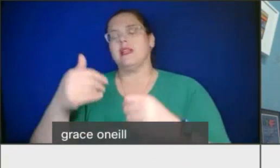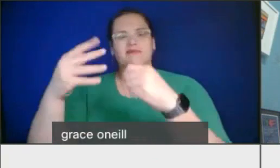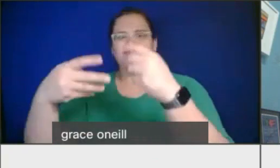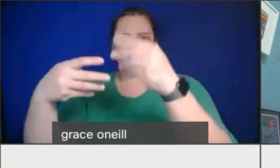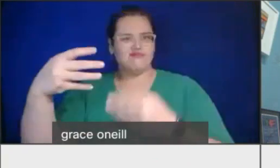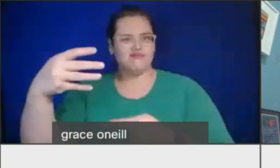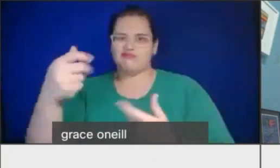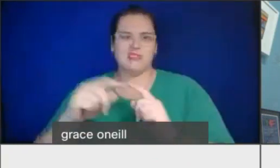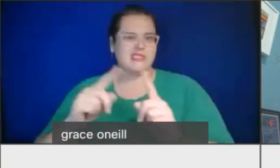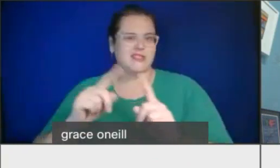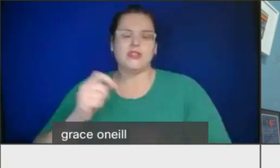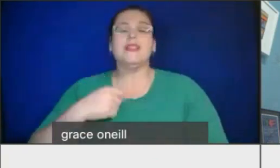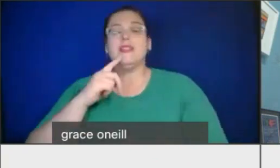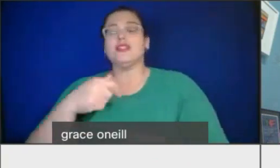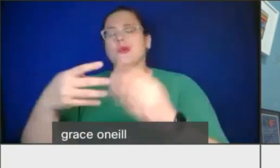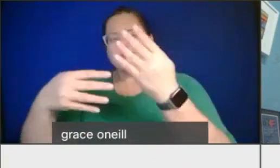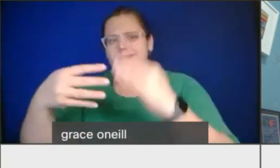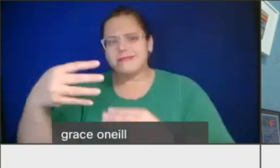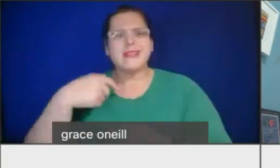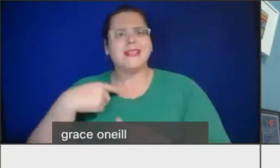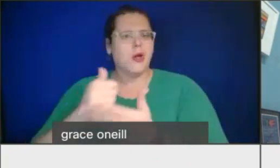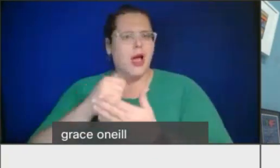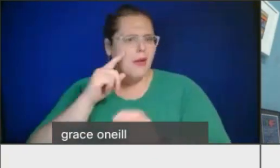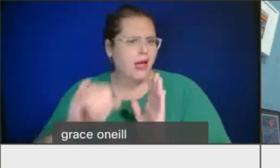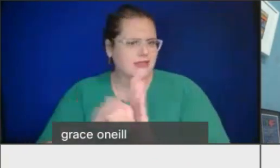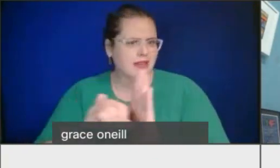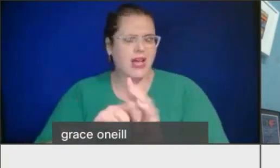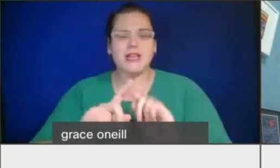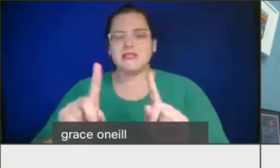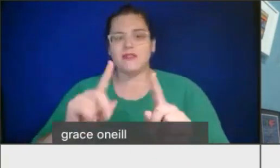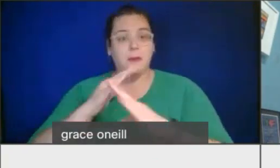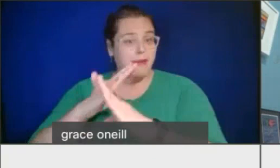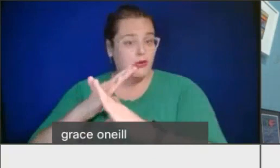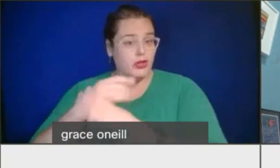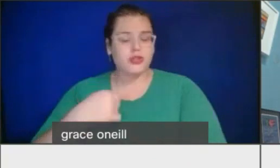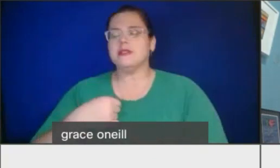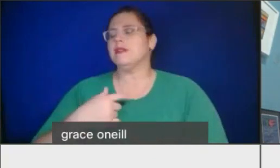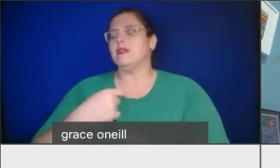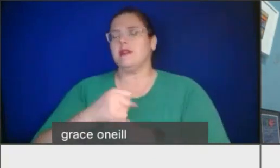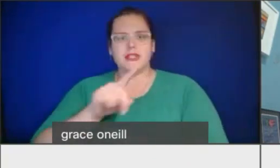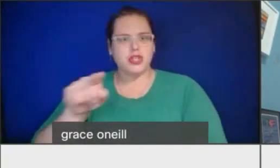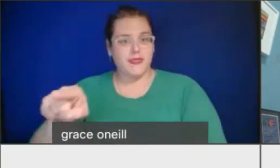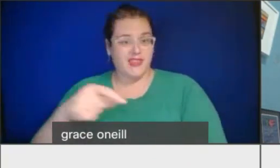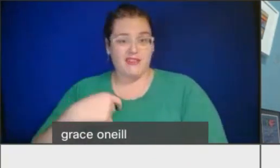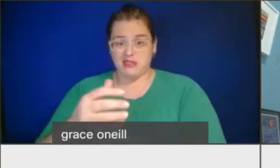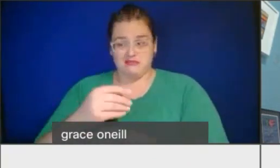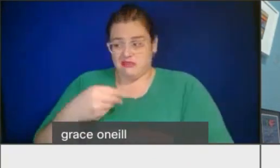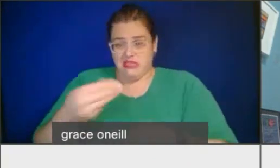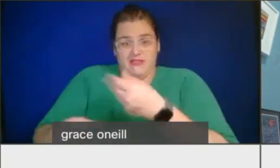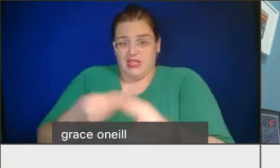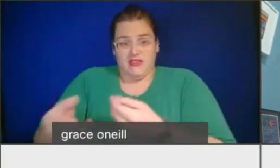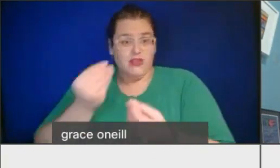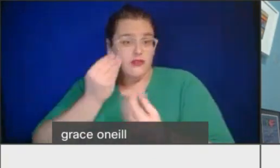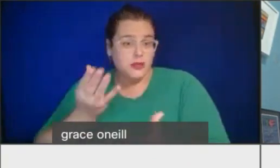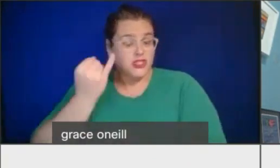To identify what the barriers are, what their concern is, to make sure that they've been given information, and if necessary, to have them